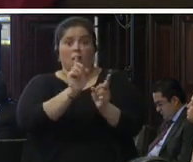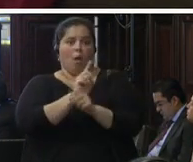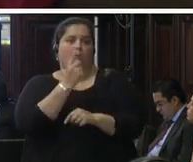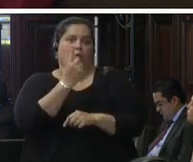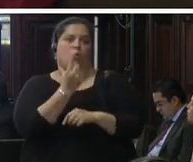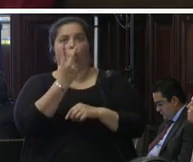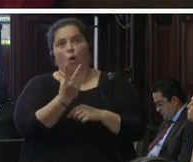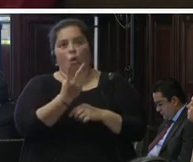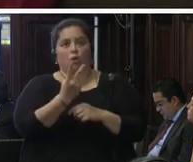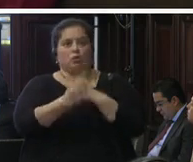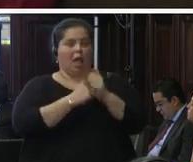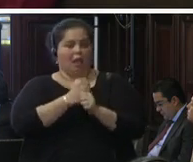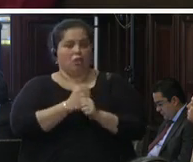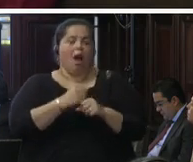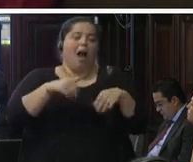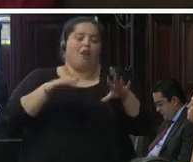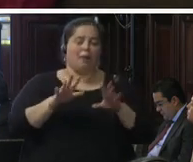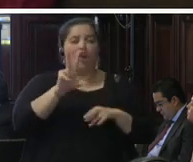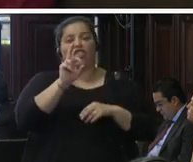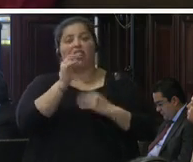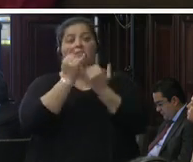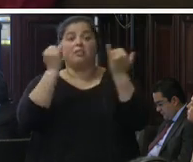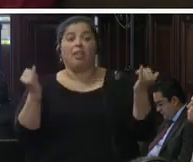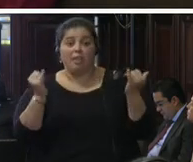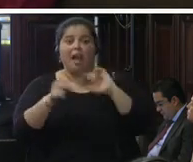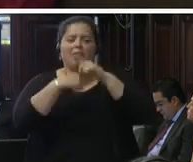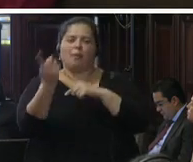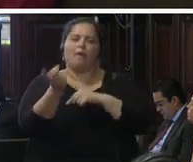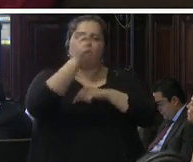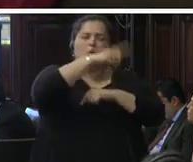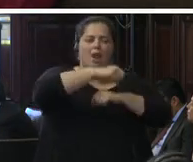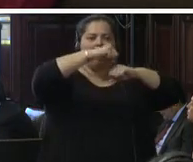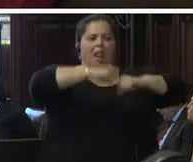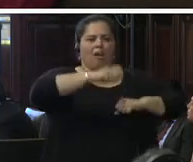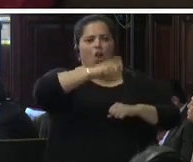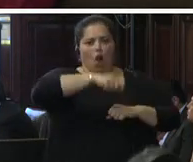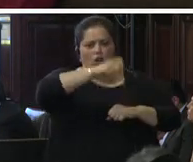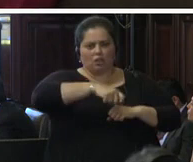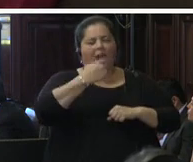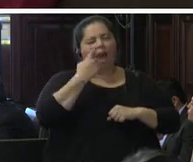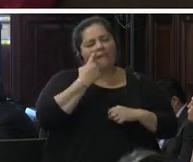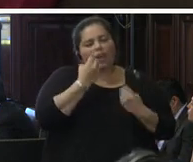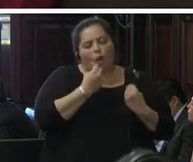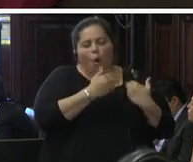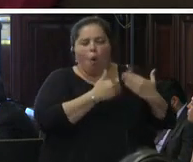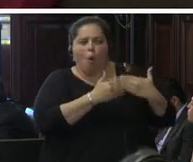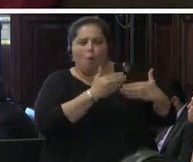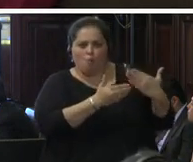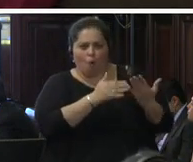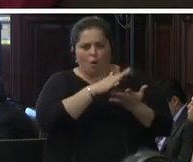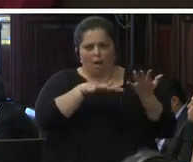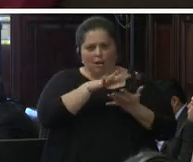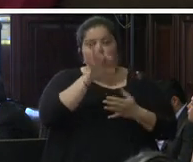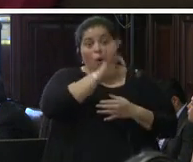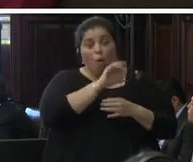must be brought back to court for the state to say what is the state of their case are you ready now for trial if this goes on for